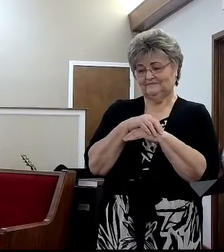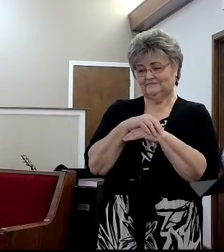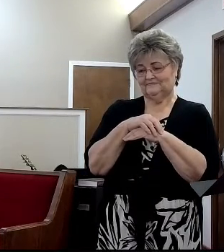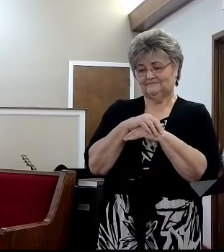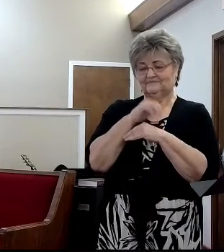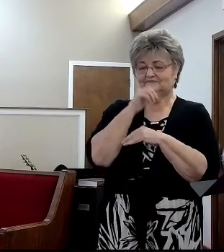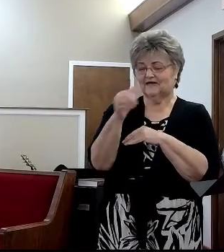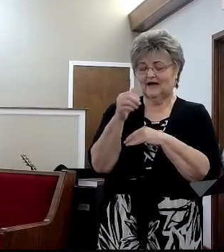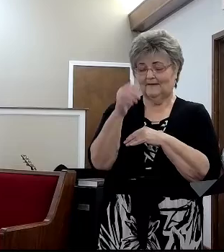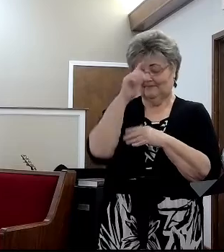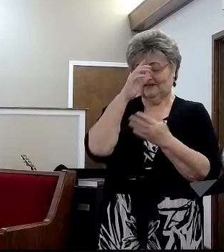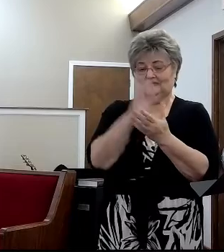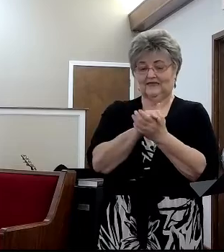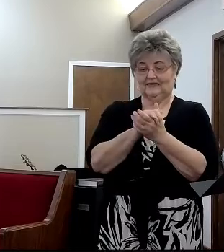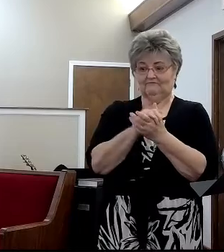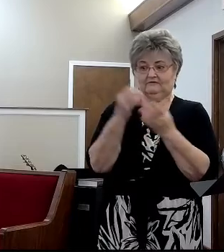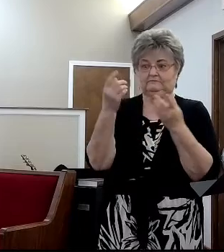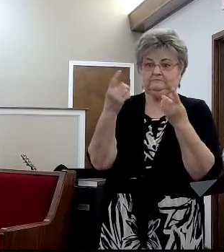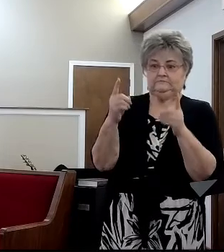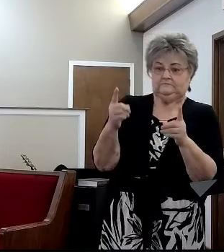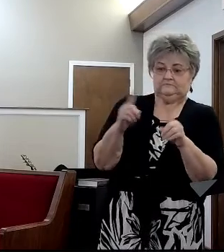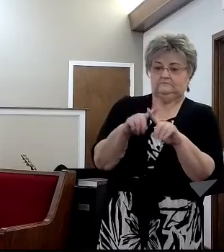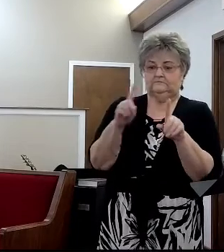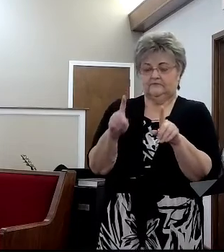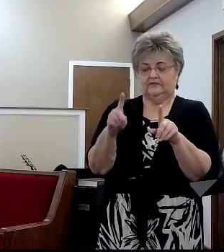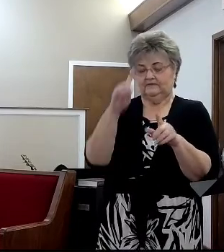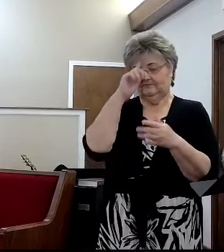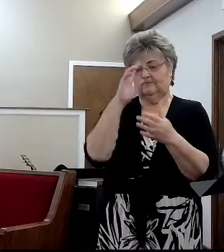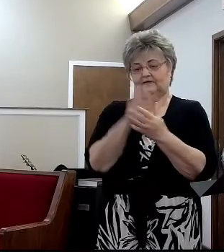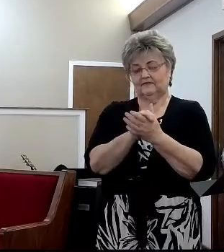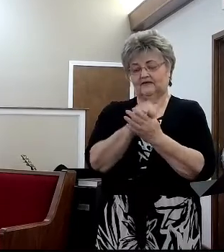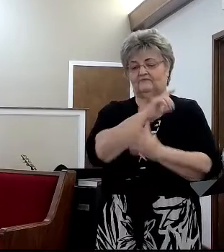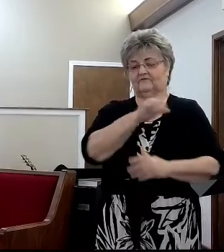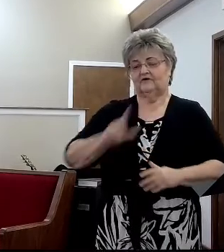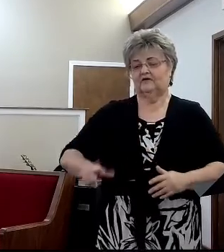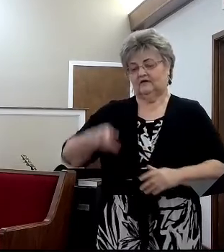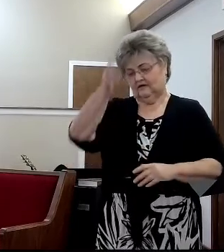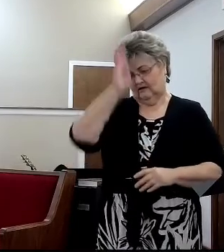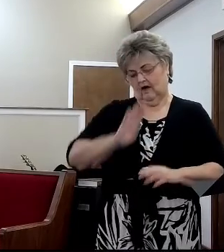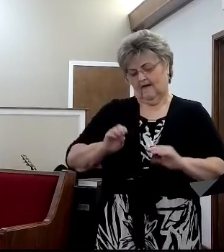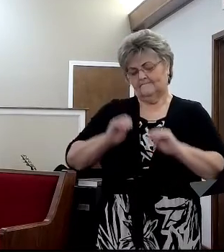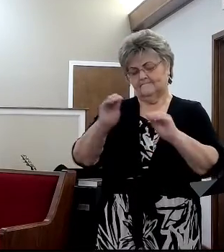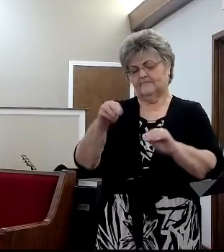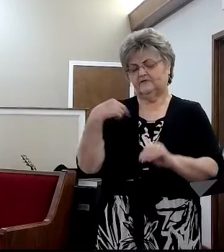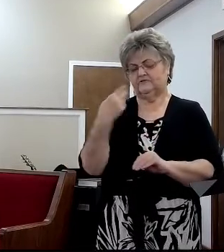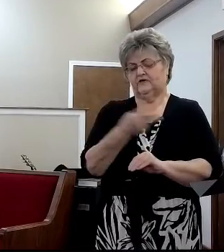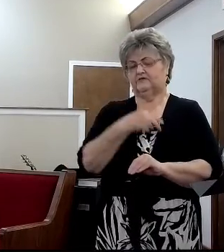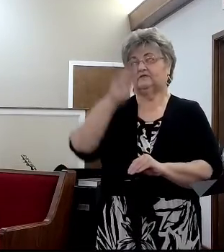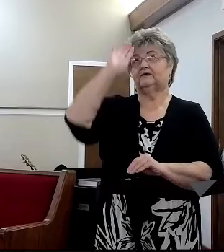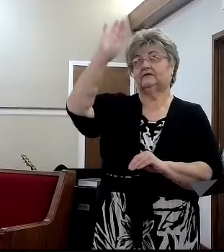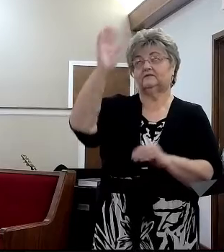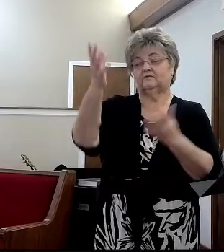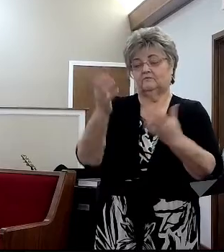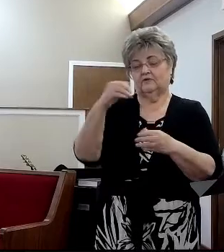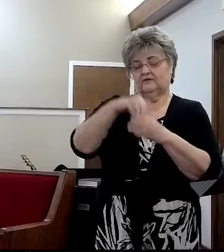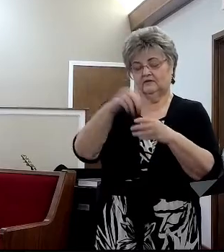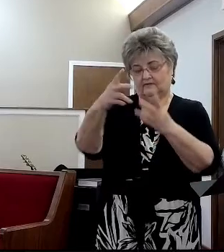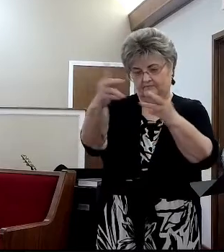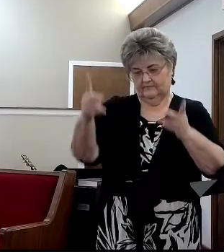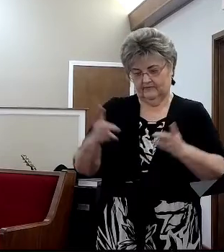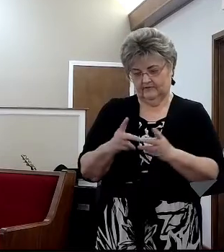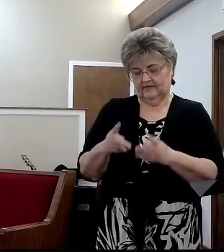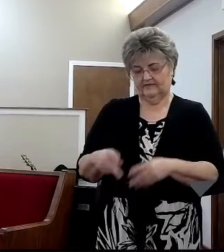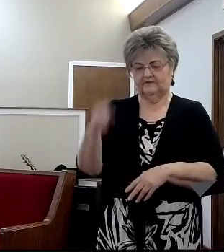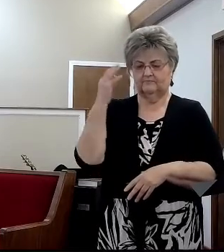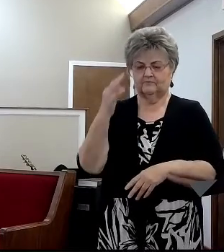in coincidences. I believe that God providentially puts us in places. And so I'm reading this, and then Pastor calls me